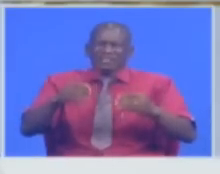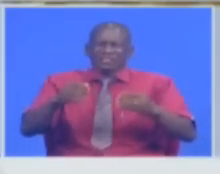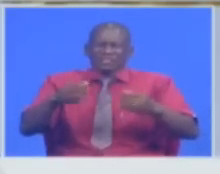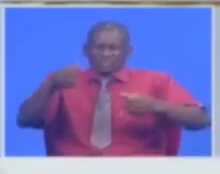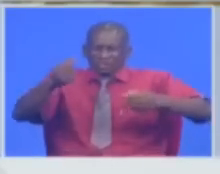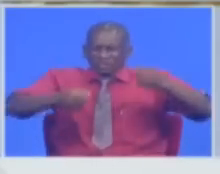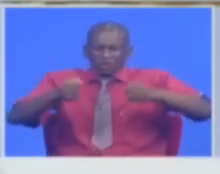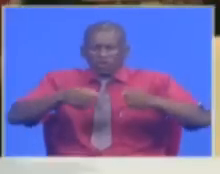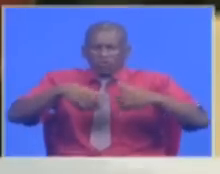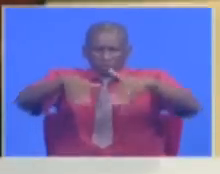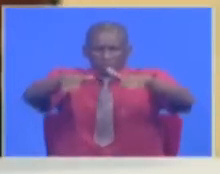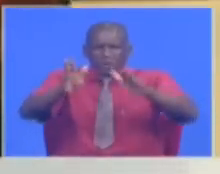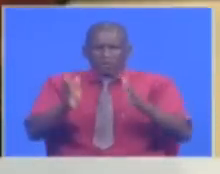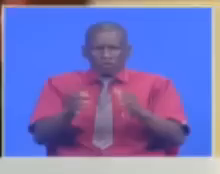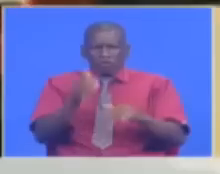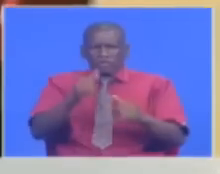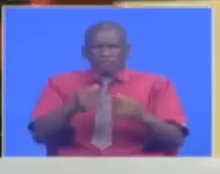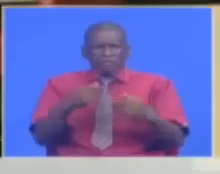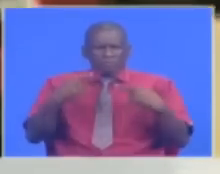the county.